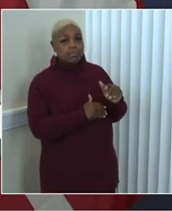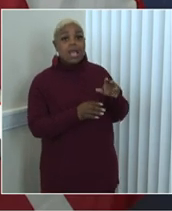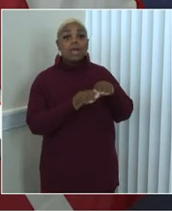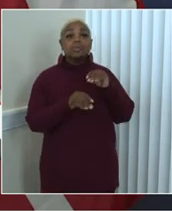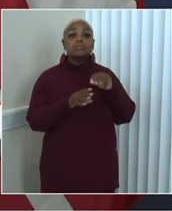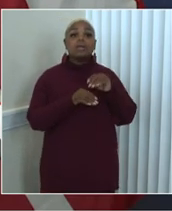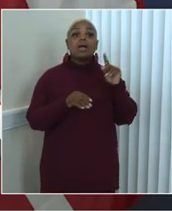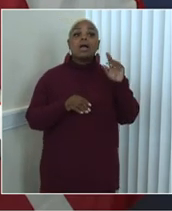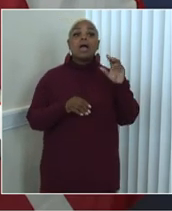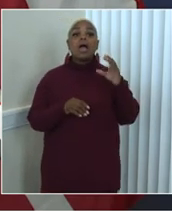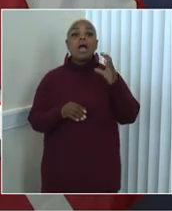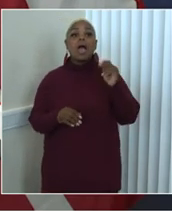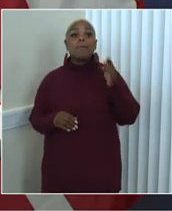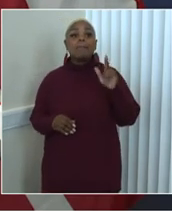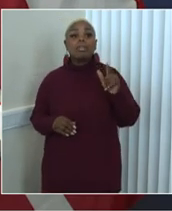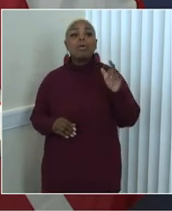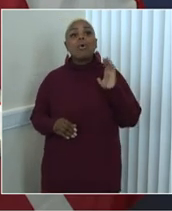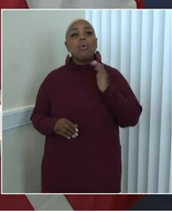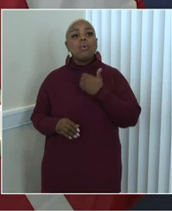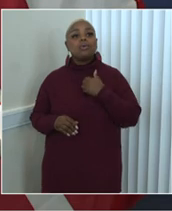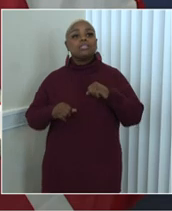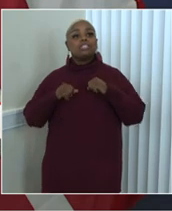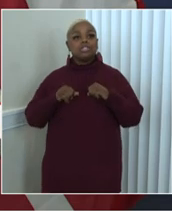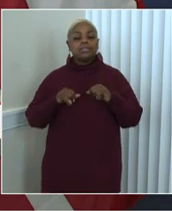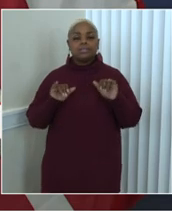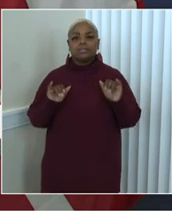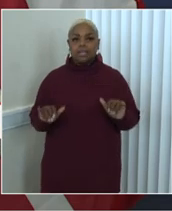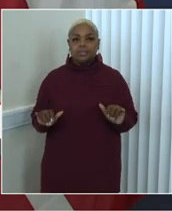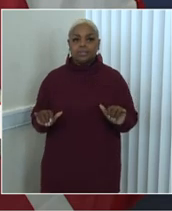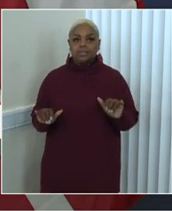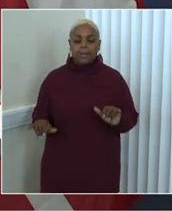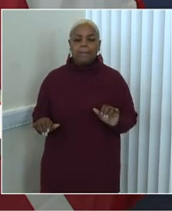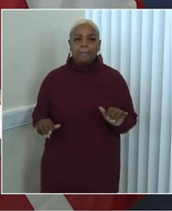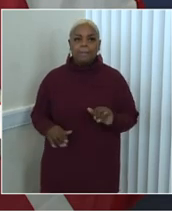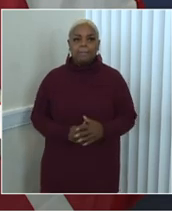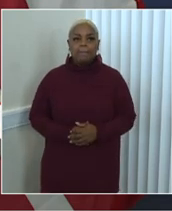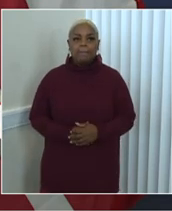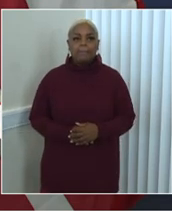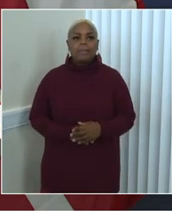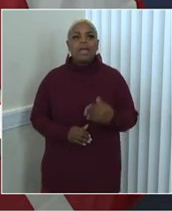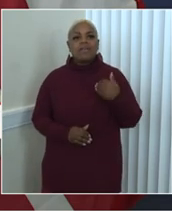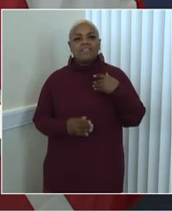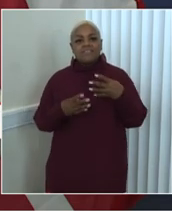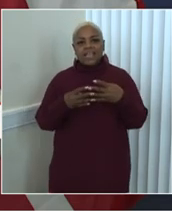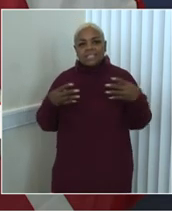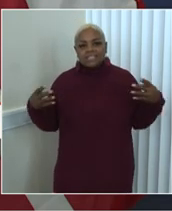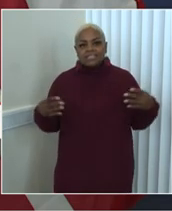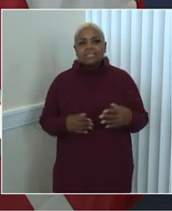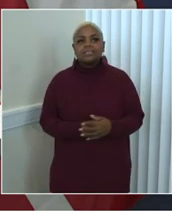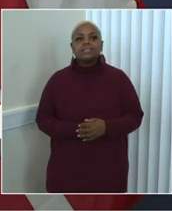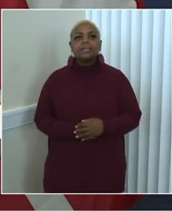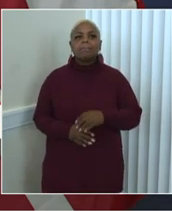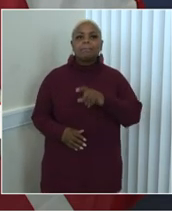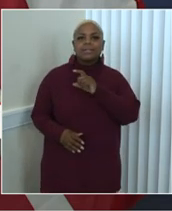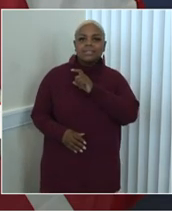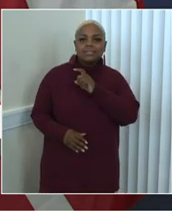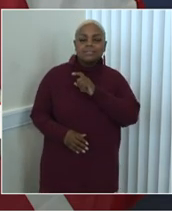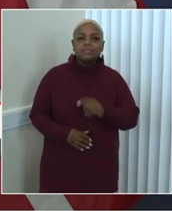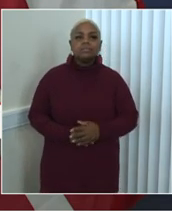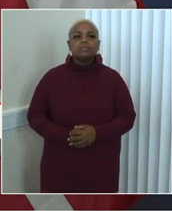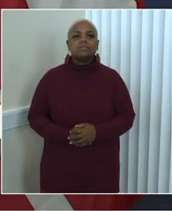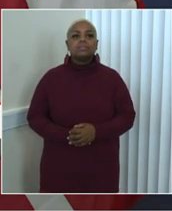same. The security fencing and the law enforcement personnel from up and down the East